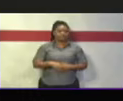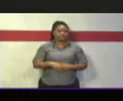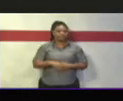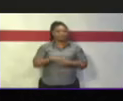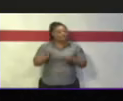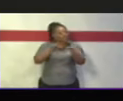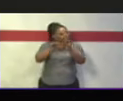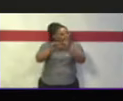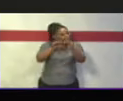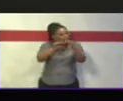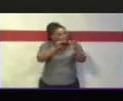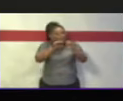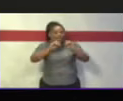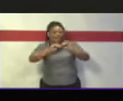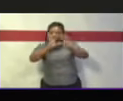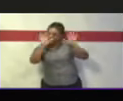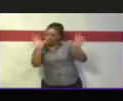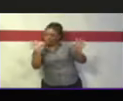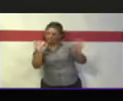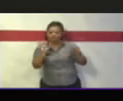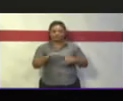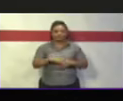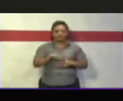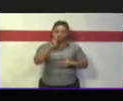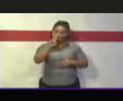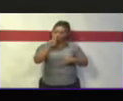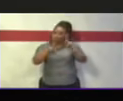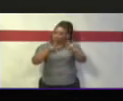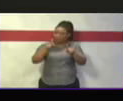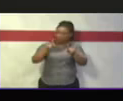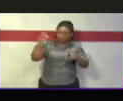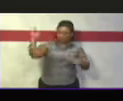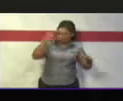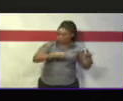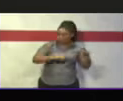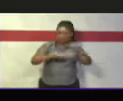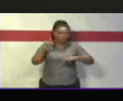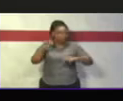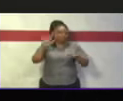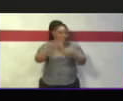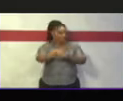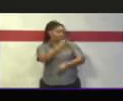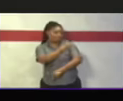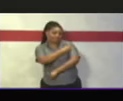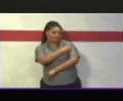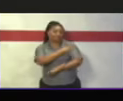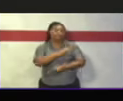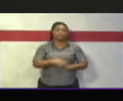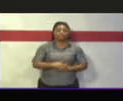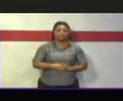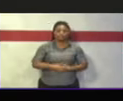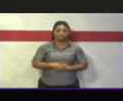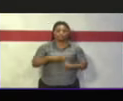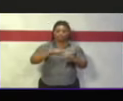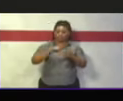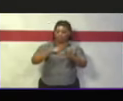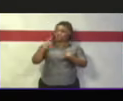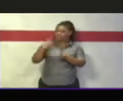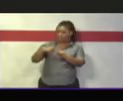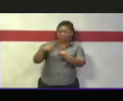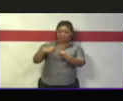second question. Really, 2 persons who came in fully vaccinated with who were fully vaccinated